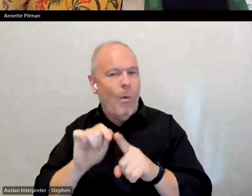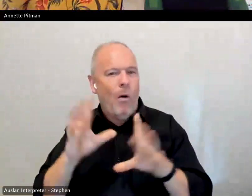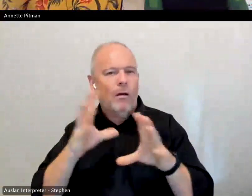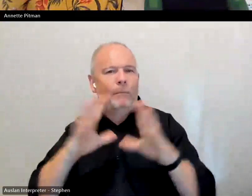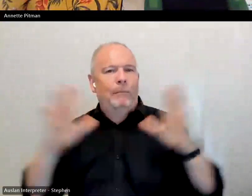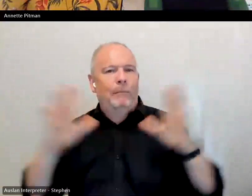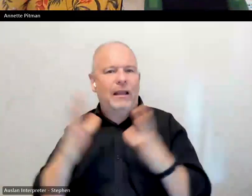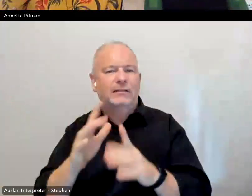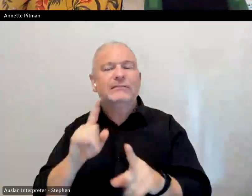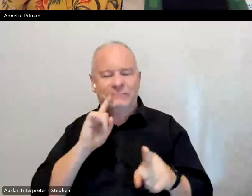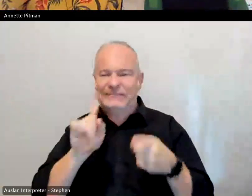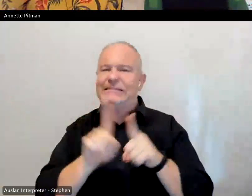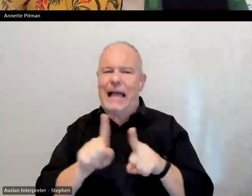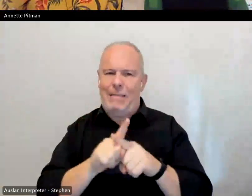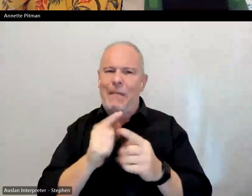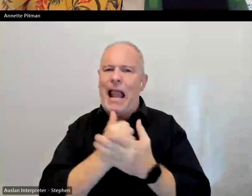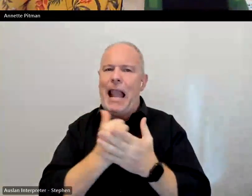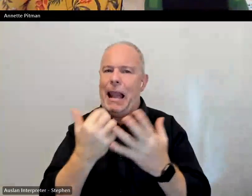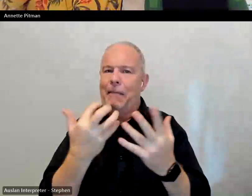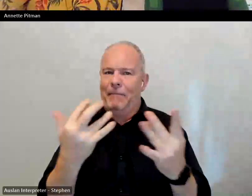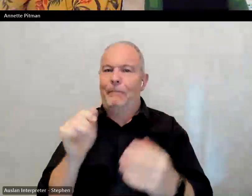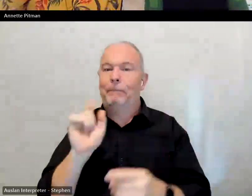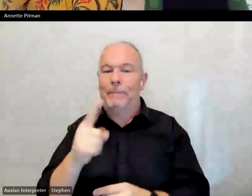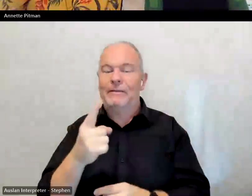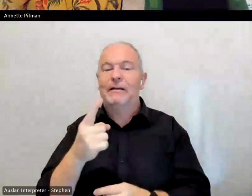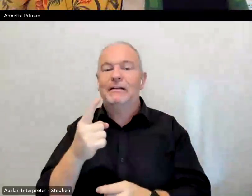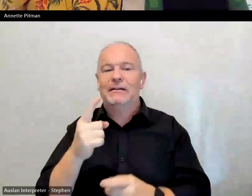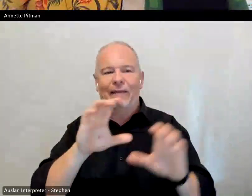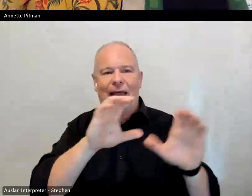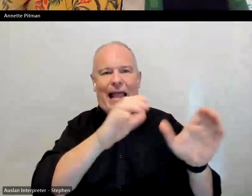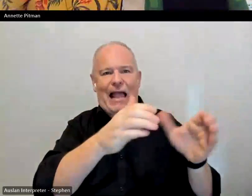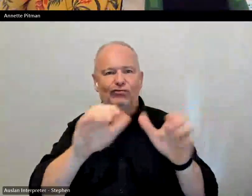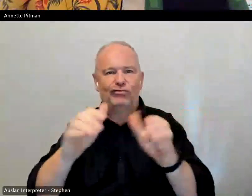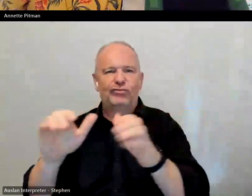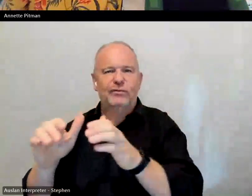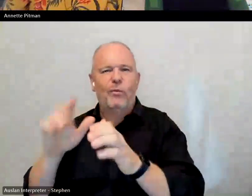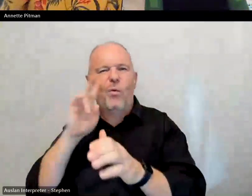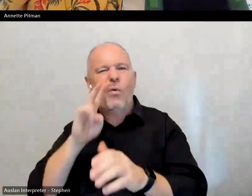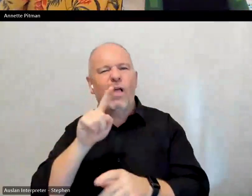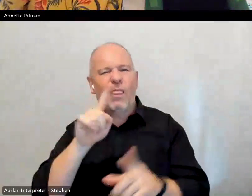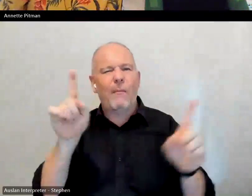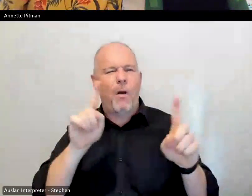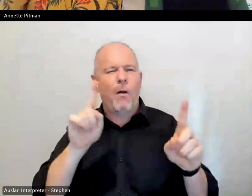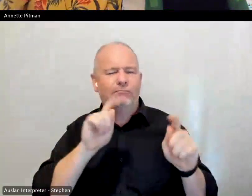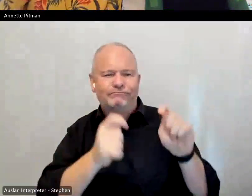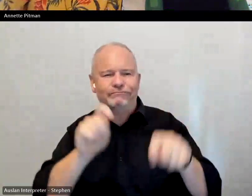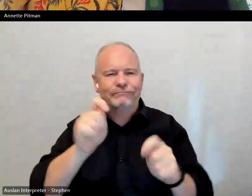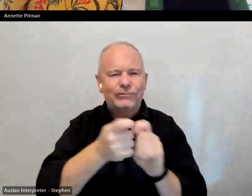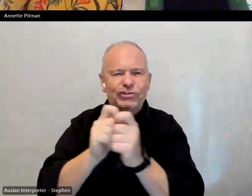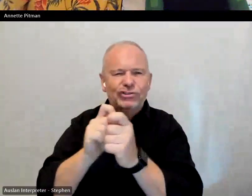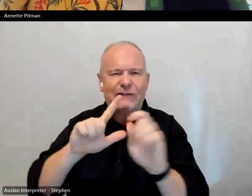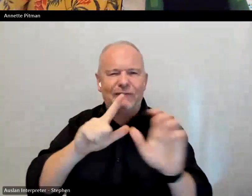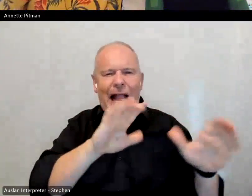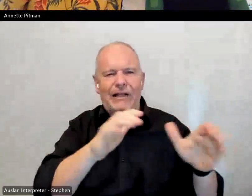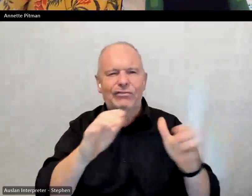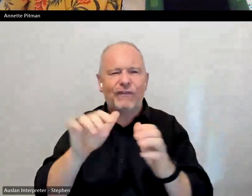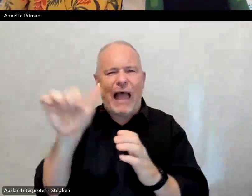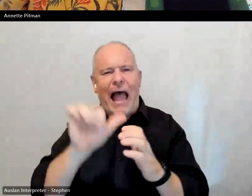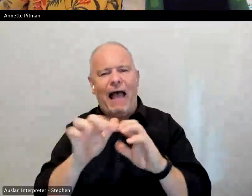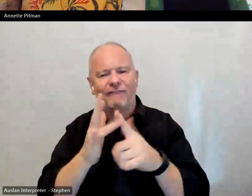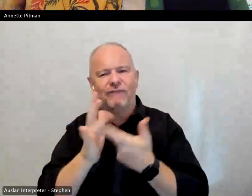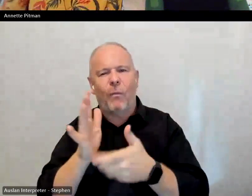Yes, there will be the same number, Yes. but the categories, we're looking at those and looking at the art forms, and that's